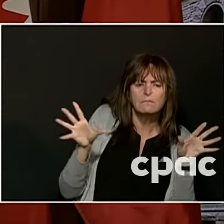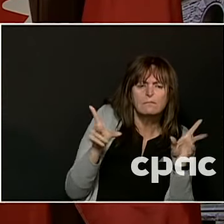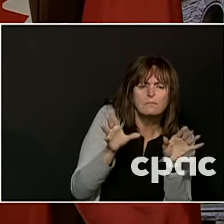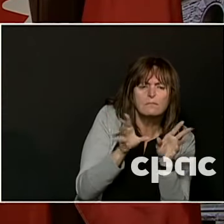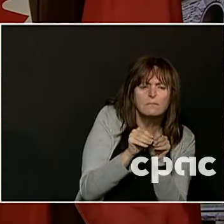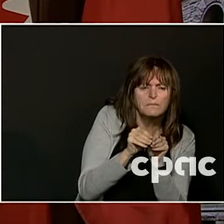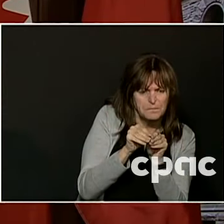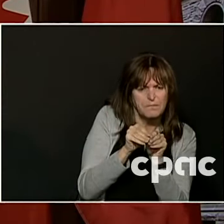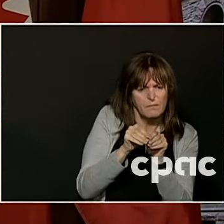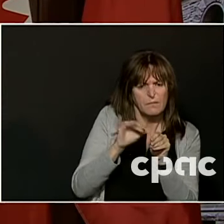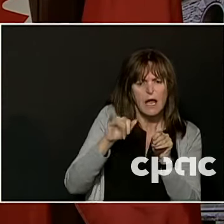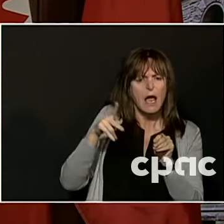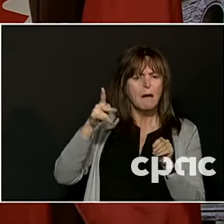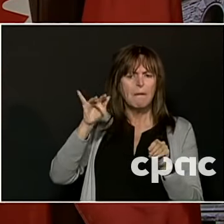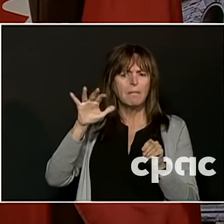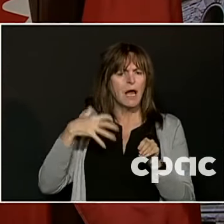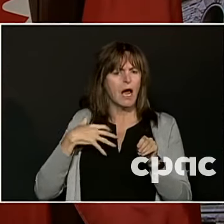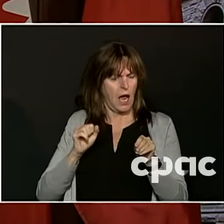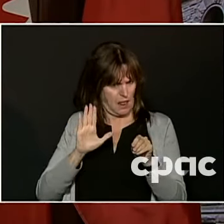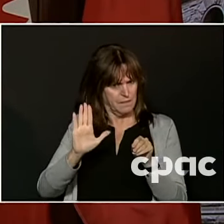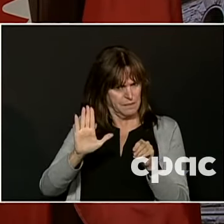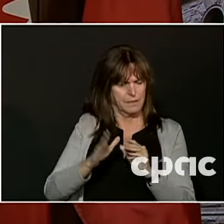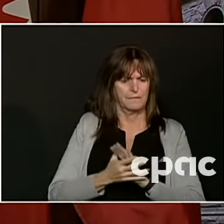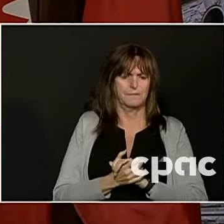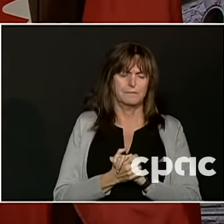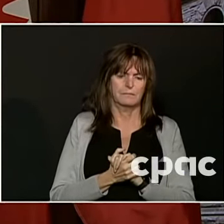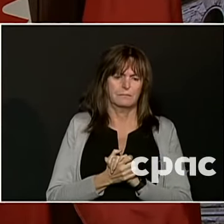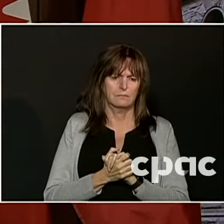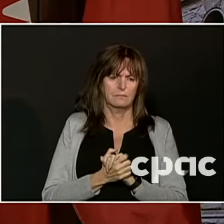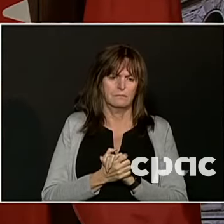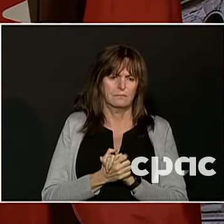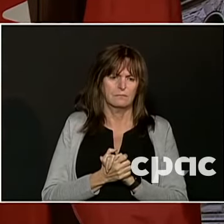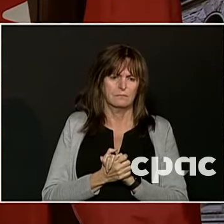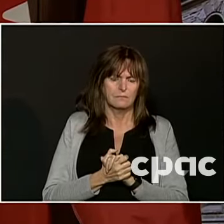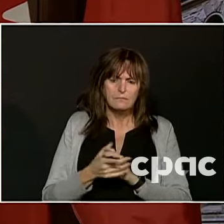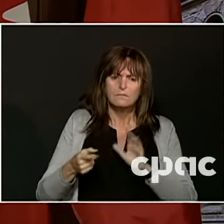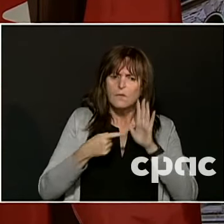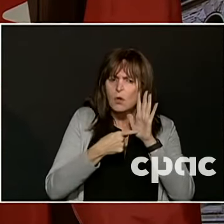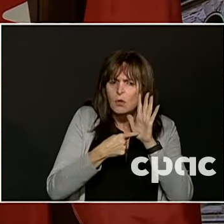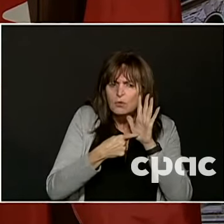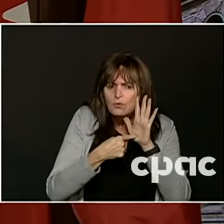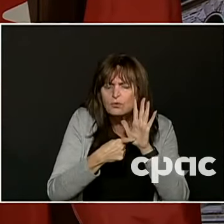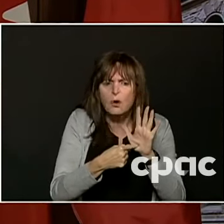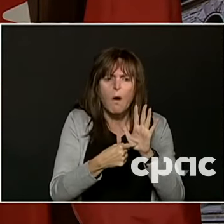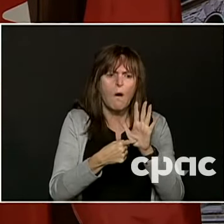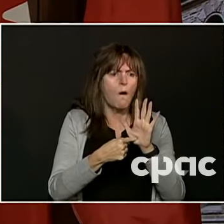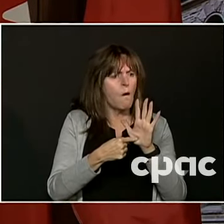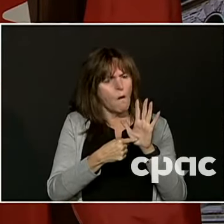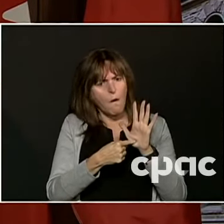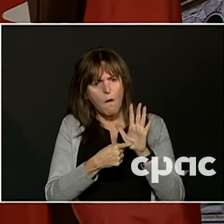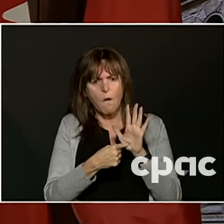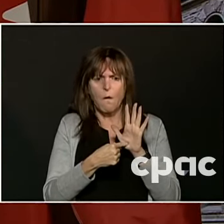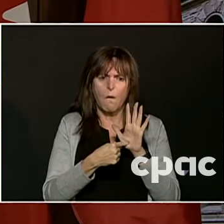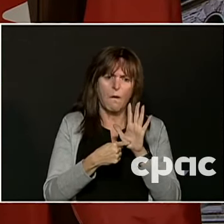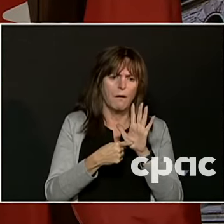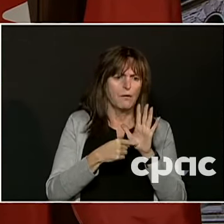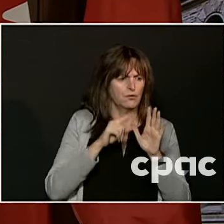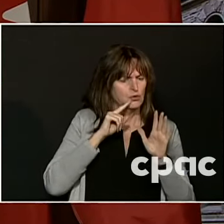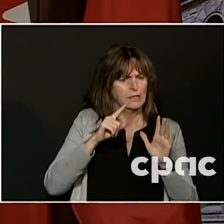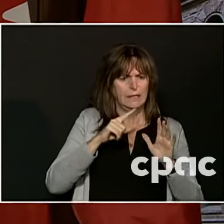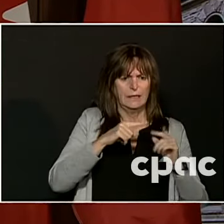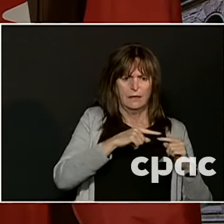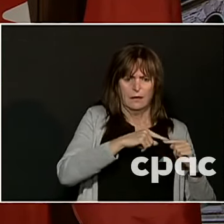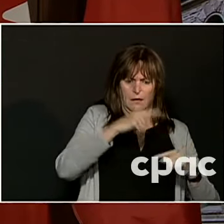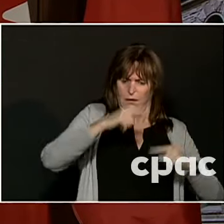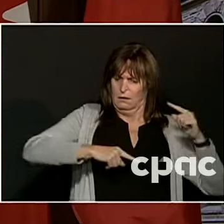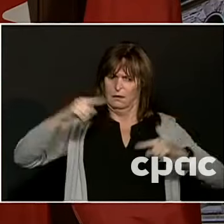testing, but this does give you, again, a reasonable picture of how performance on the pandemic varies across public health units. And as you